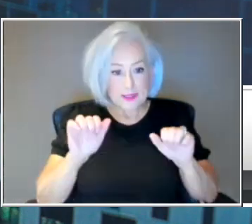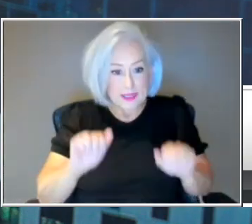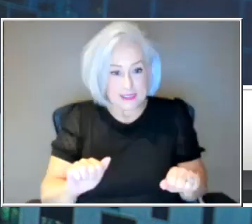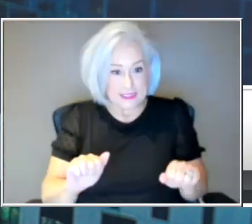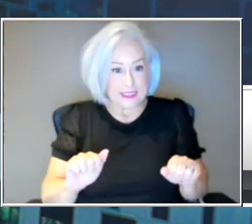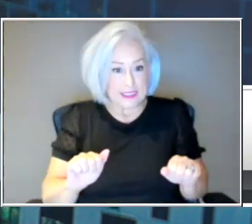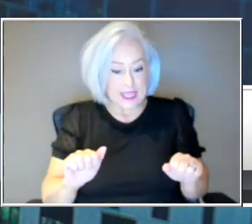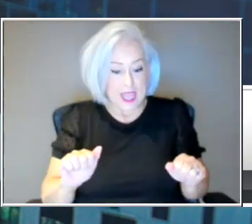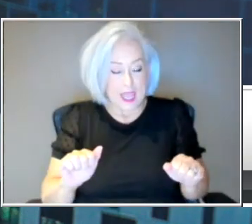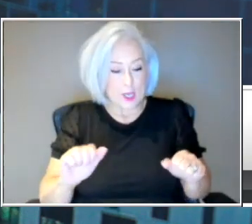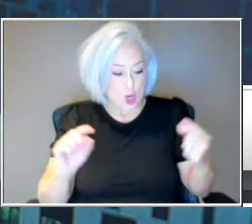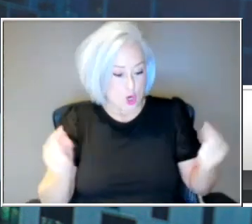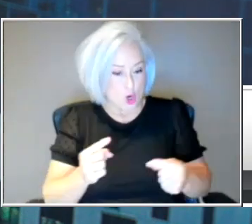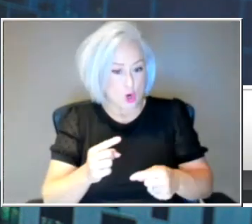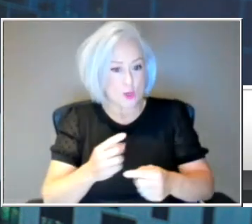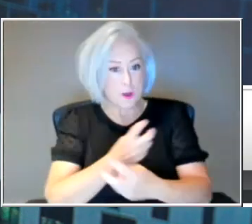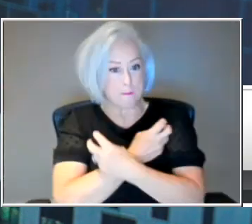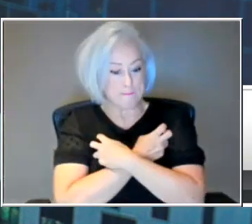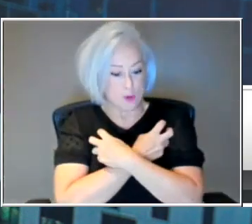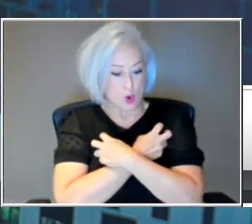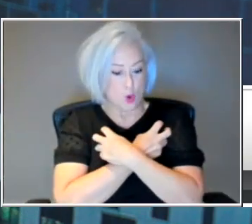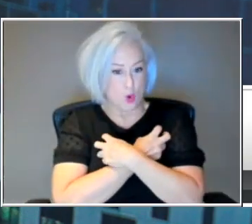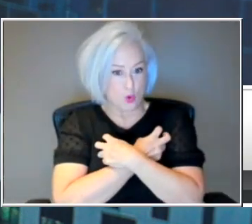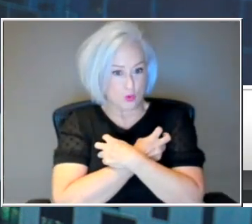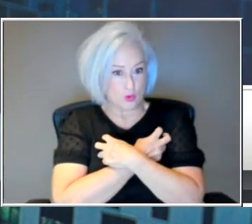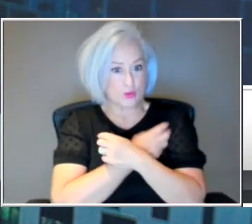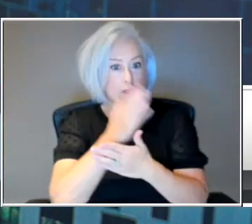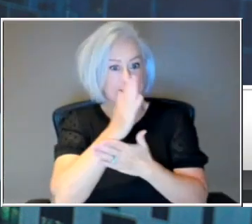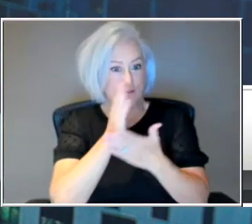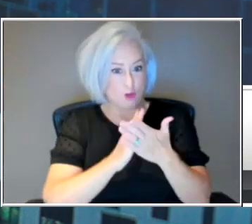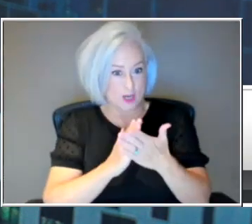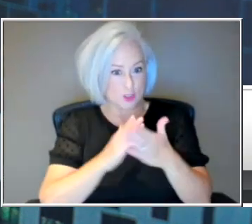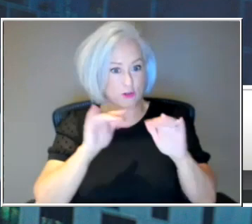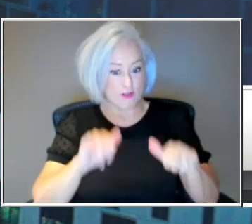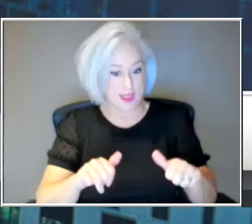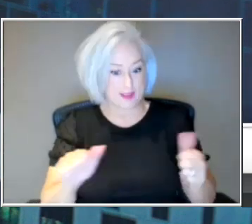bones. If we have fractures, that can predispose us to developing